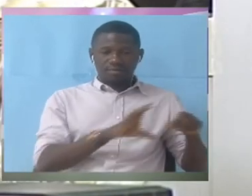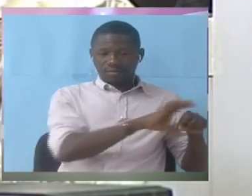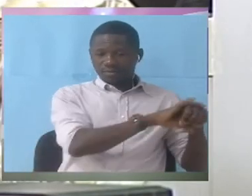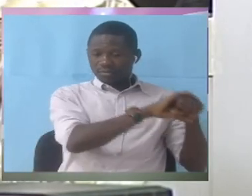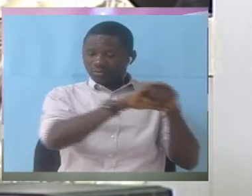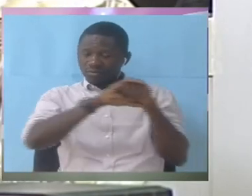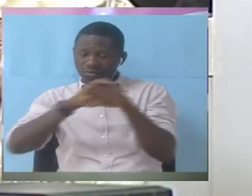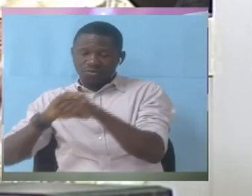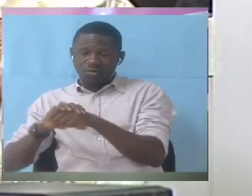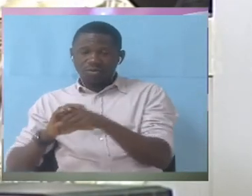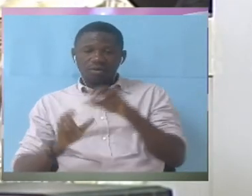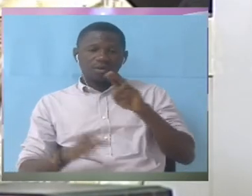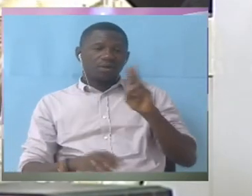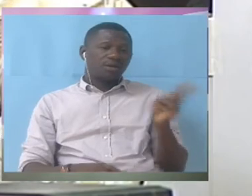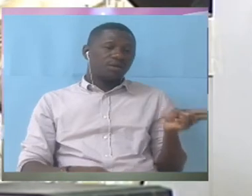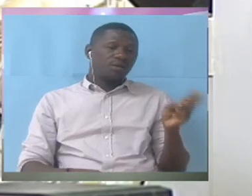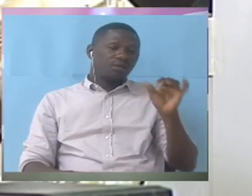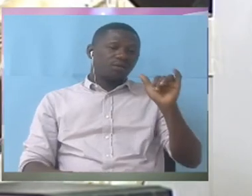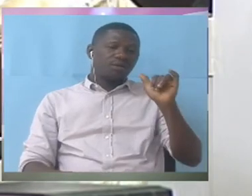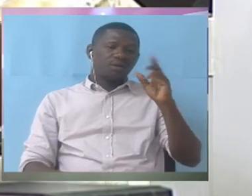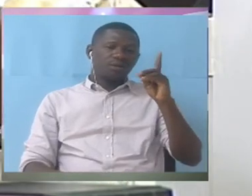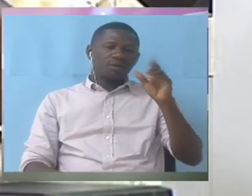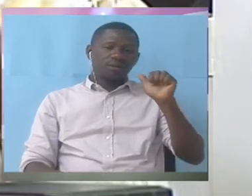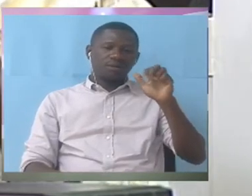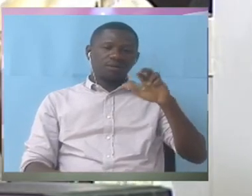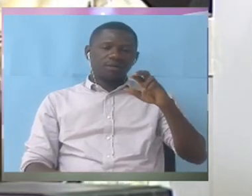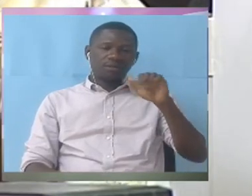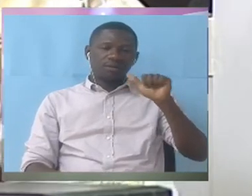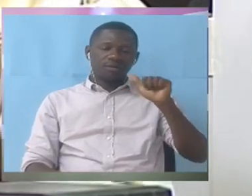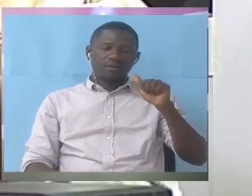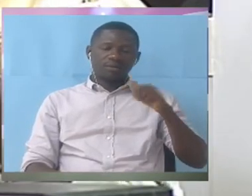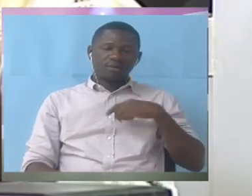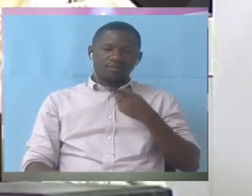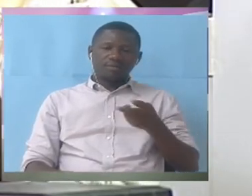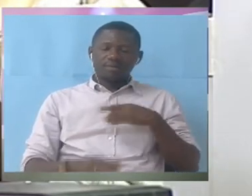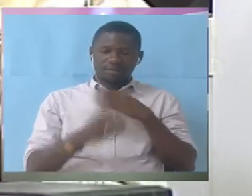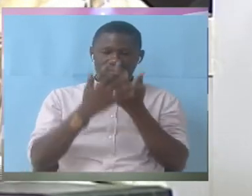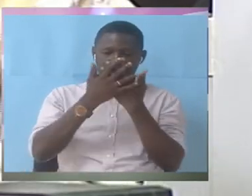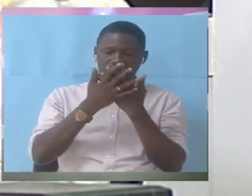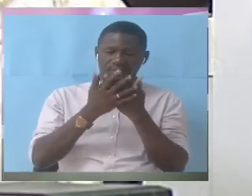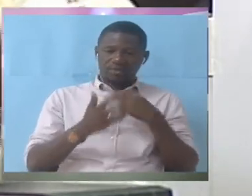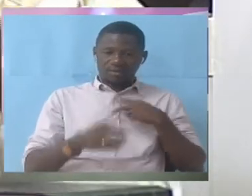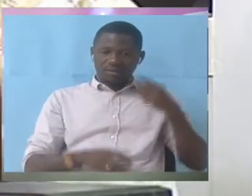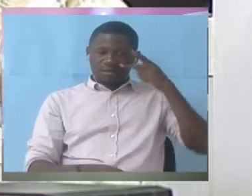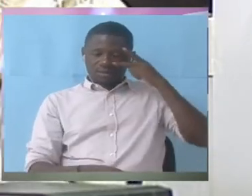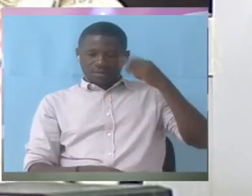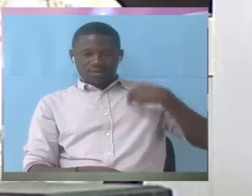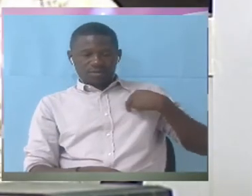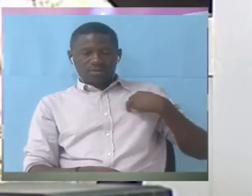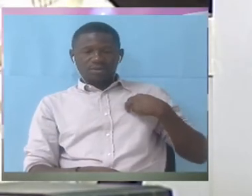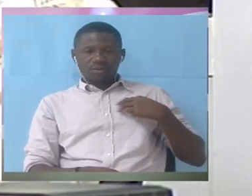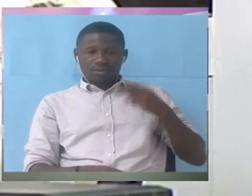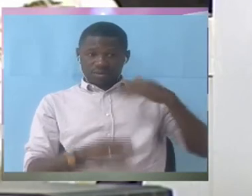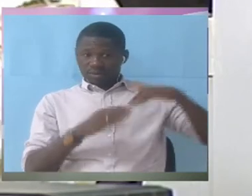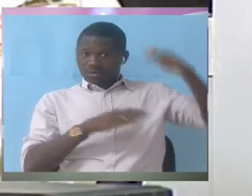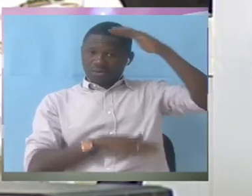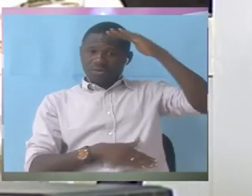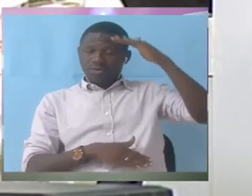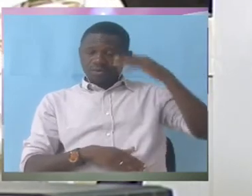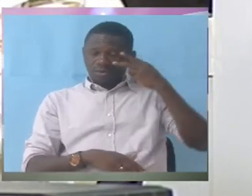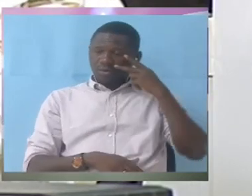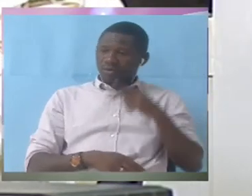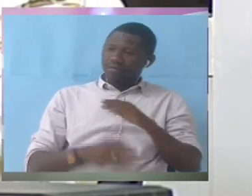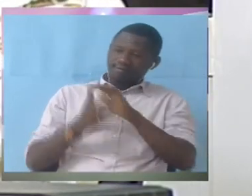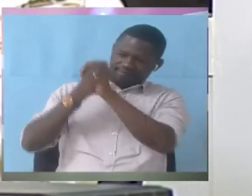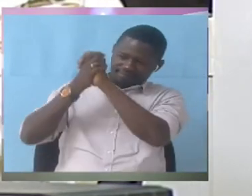genné Haidara ci selam bi. He saw us, his seniors, he stopped, he greeted us. Gis na ñu mu dal di